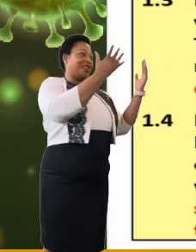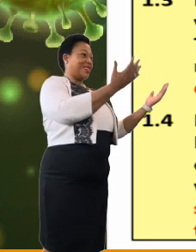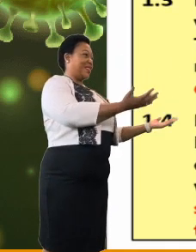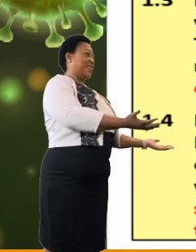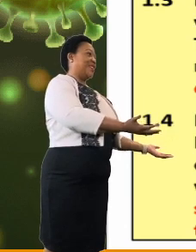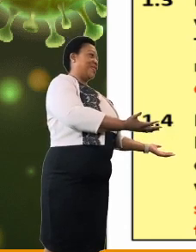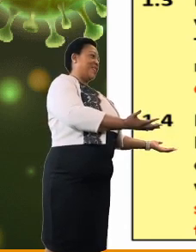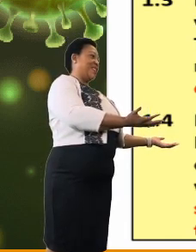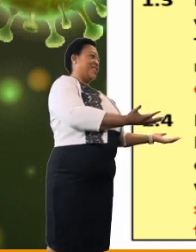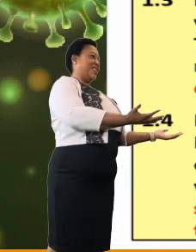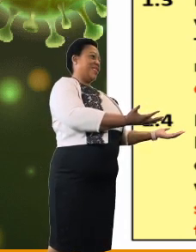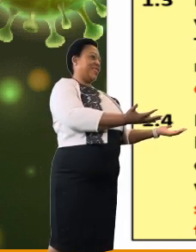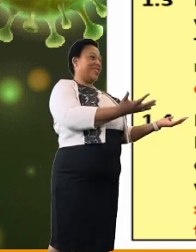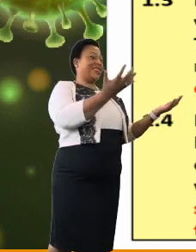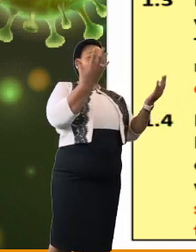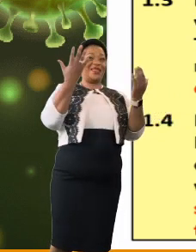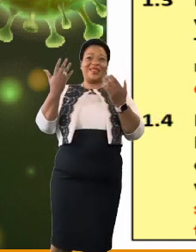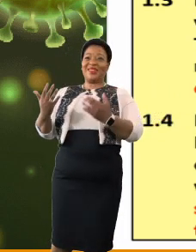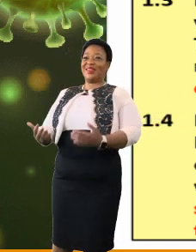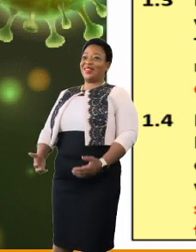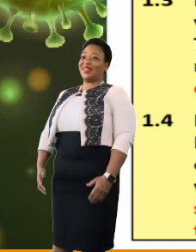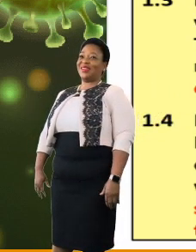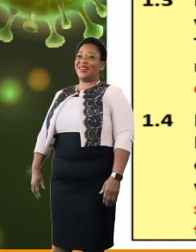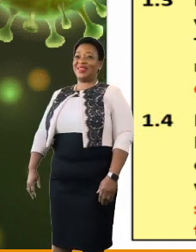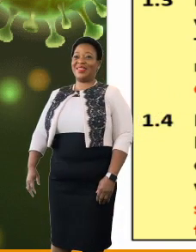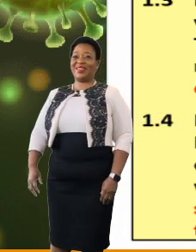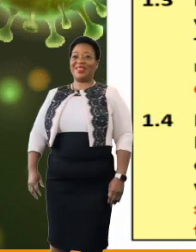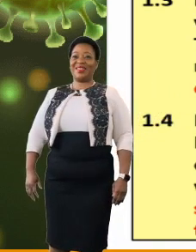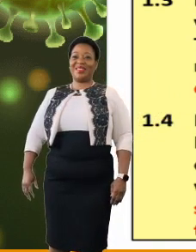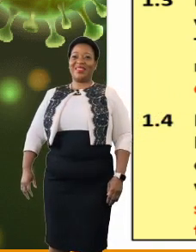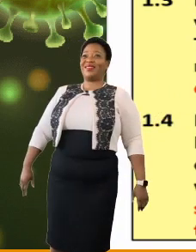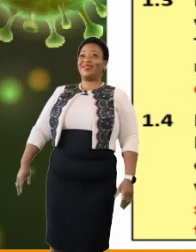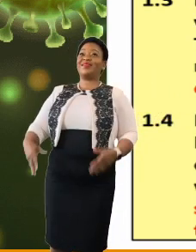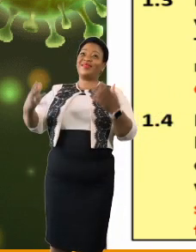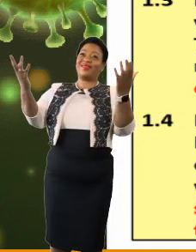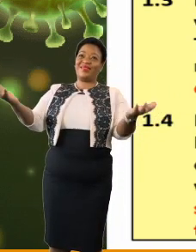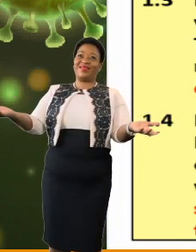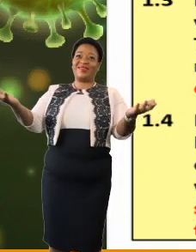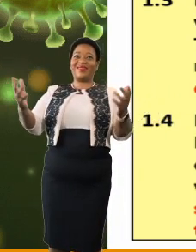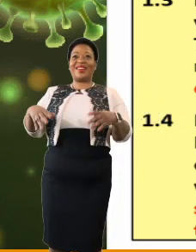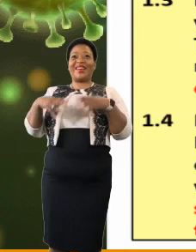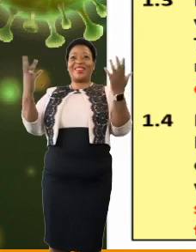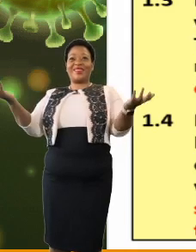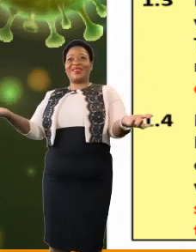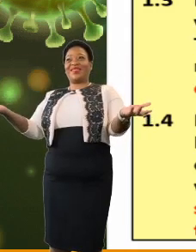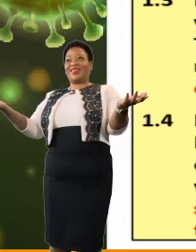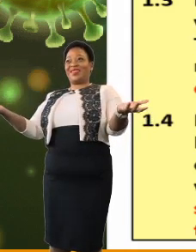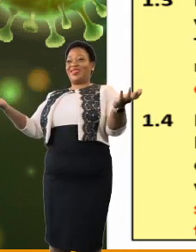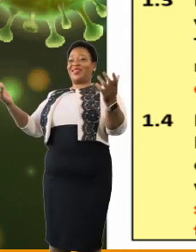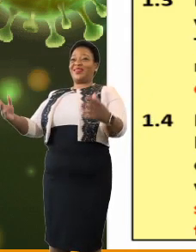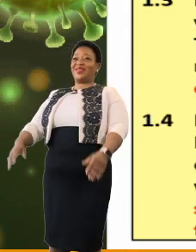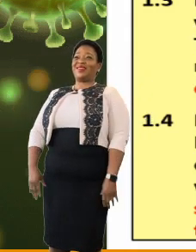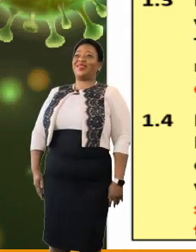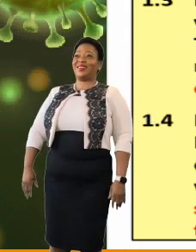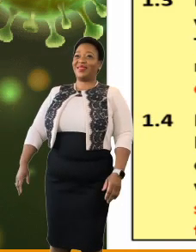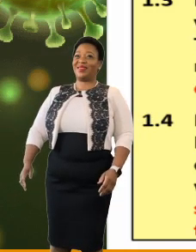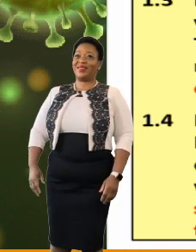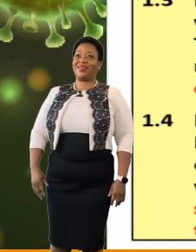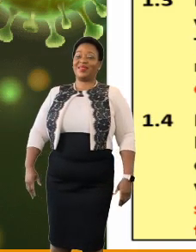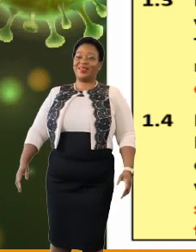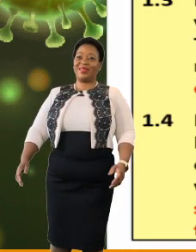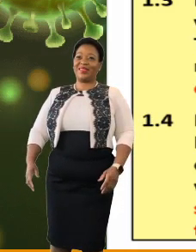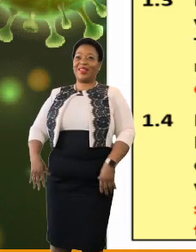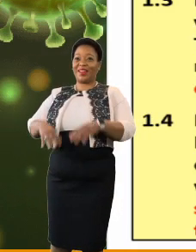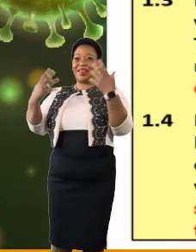understand that equally we are experiencing economic risks, which can now quite